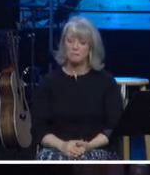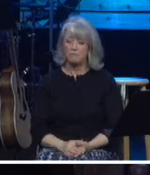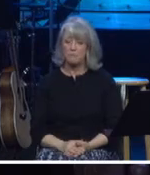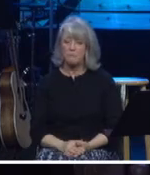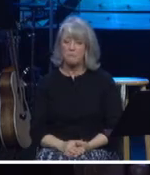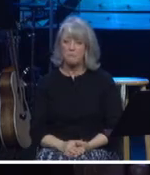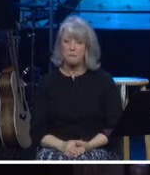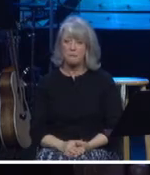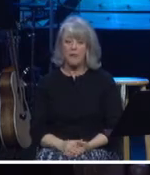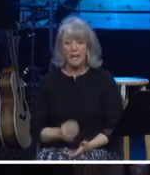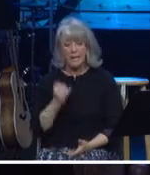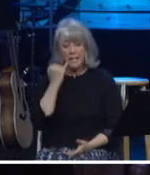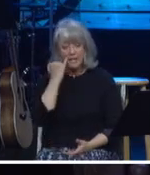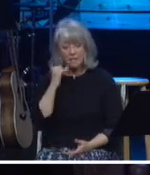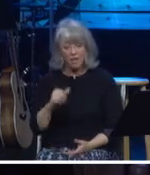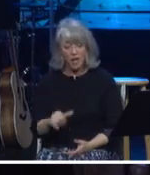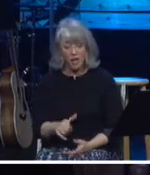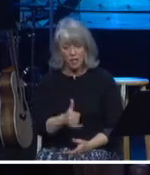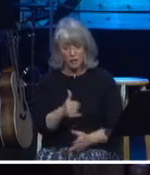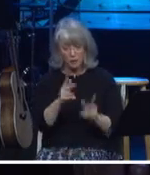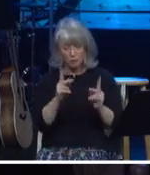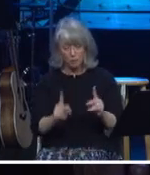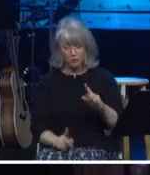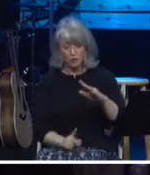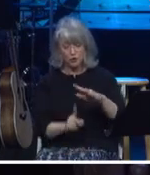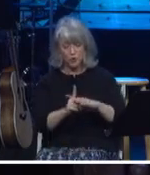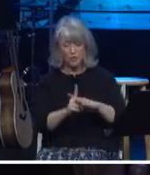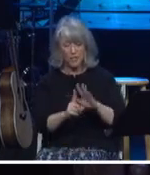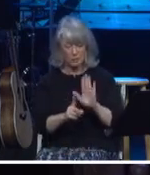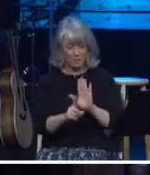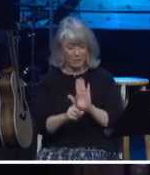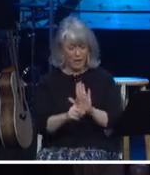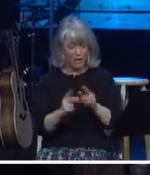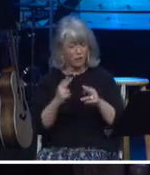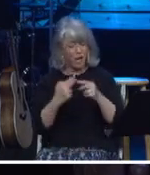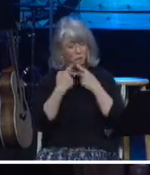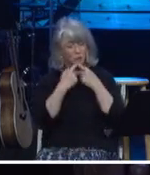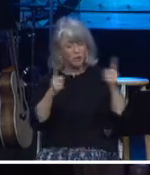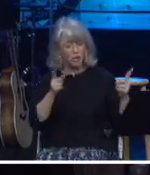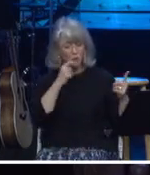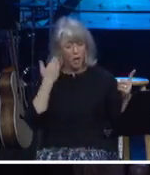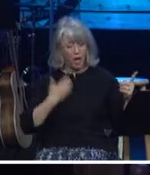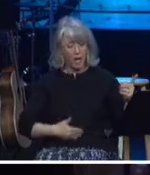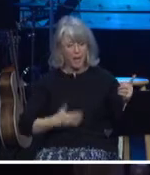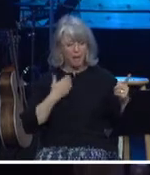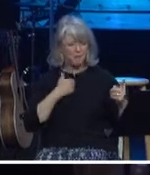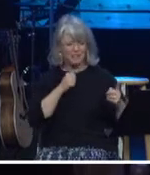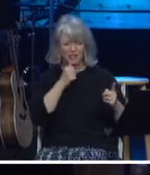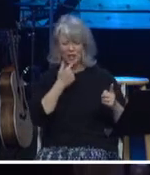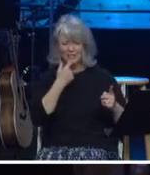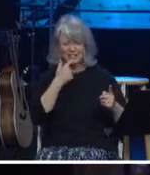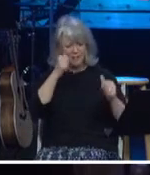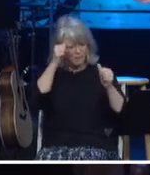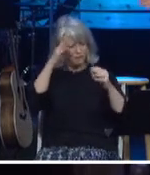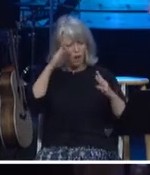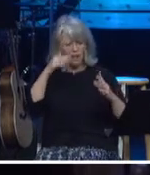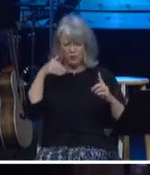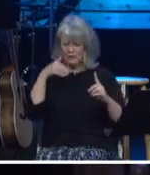If another comes in his own name, if another one comes to you, religious leaders, not sent by the Father, not